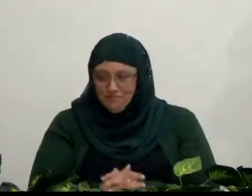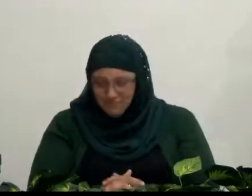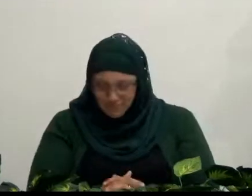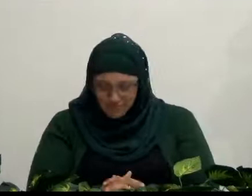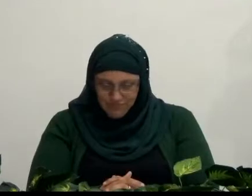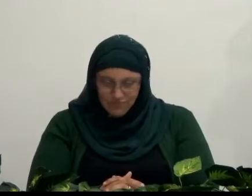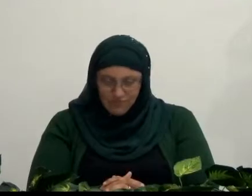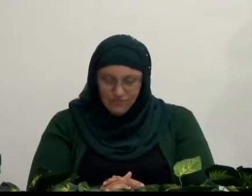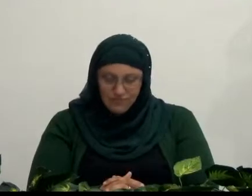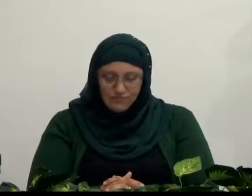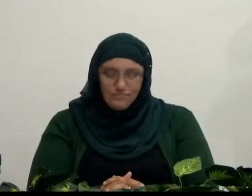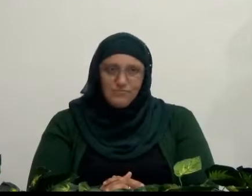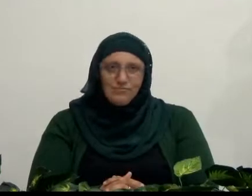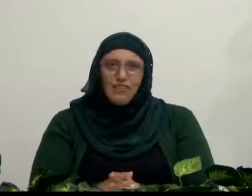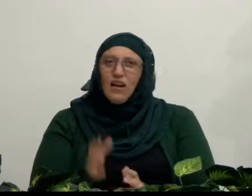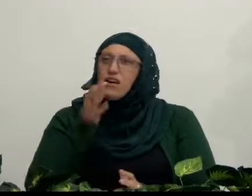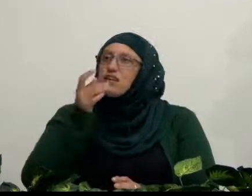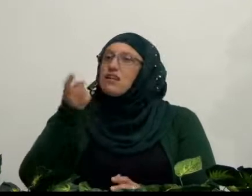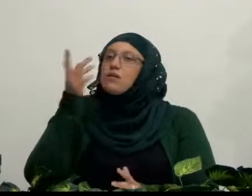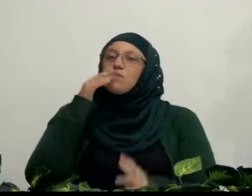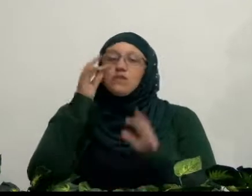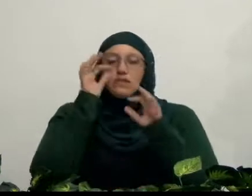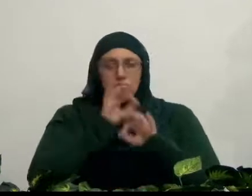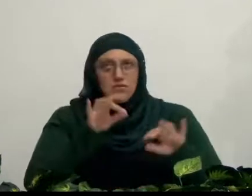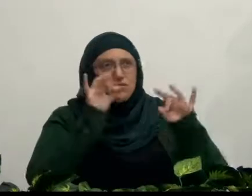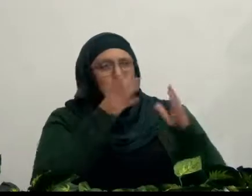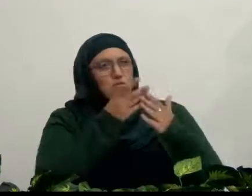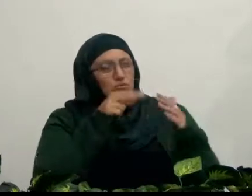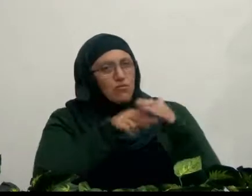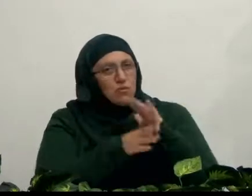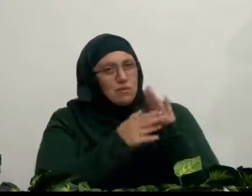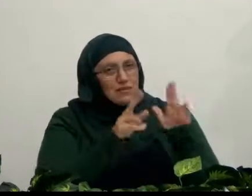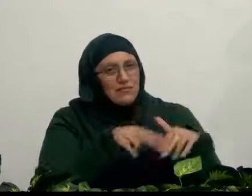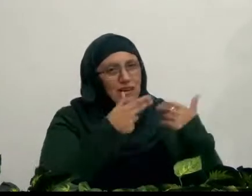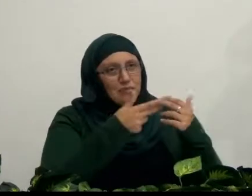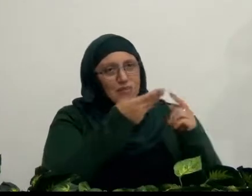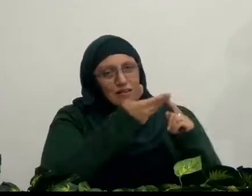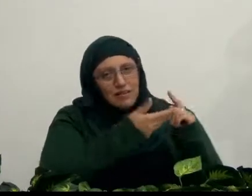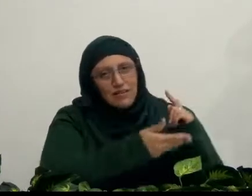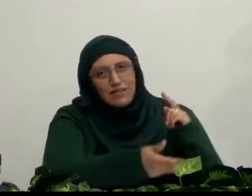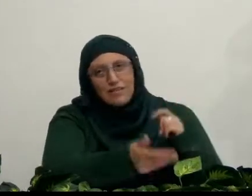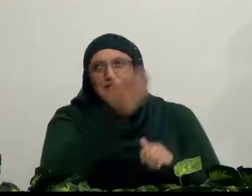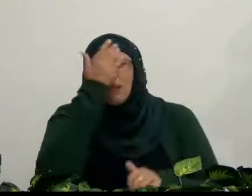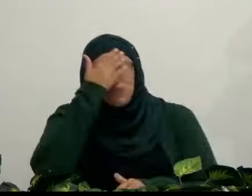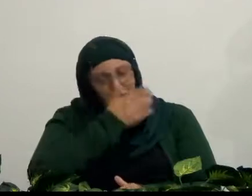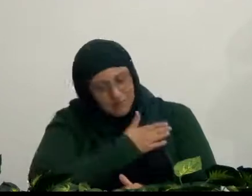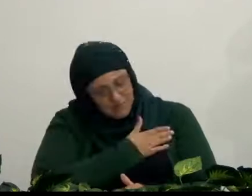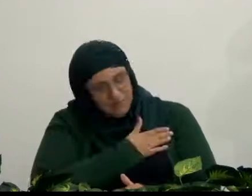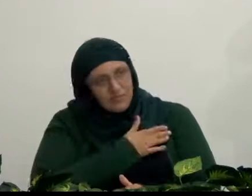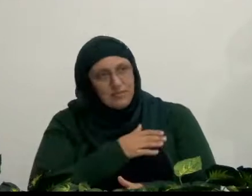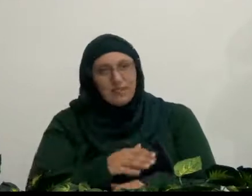ba alf khair, sallu ala Muhammad wa ala Muhammadin ba ala aswatikum.